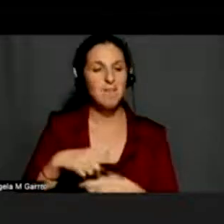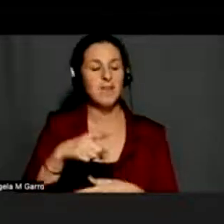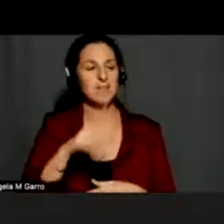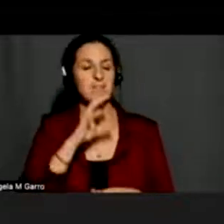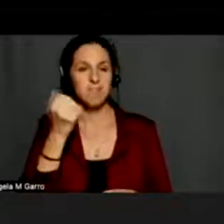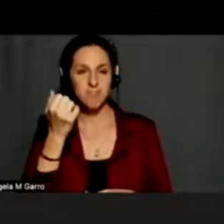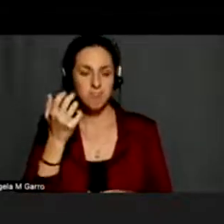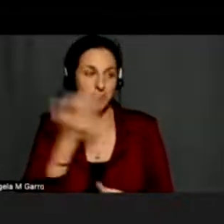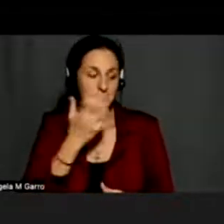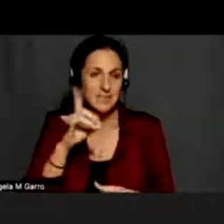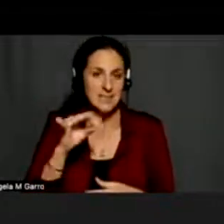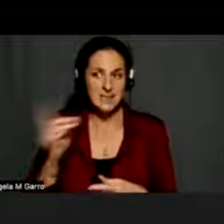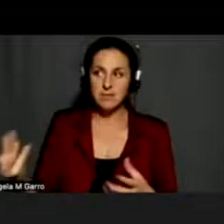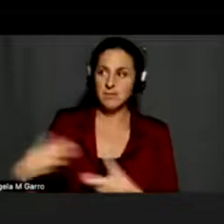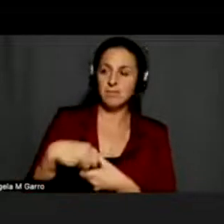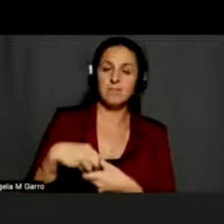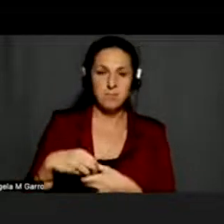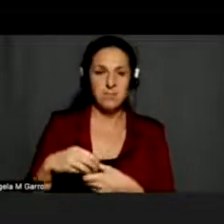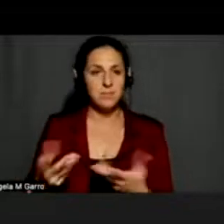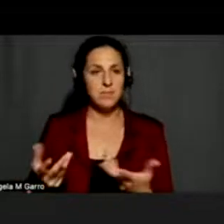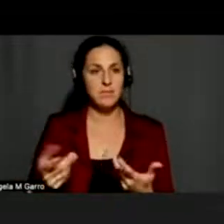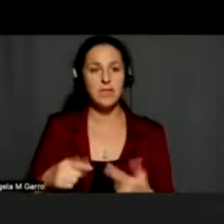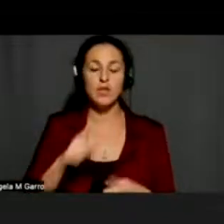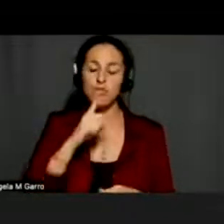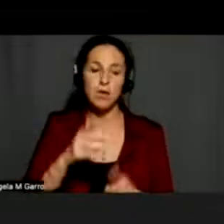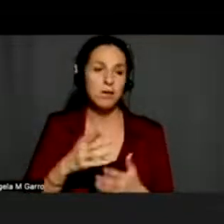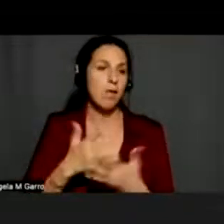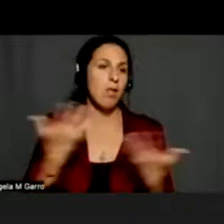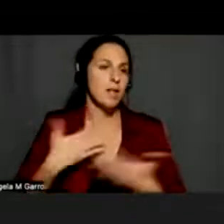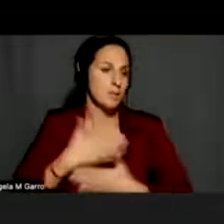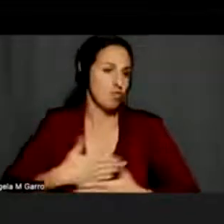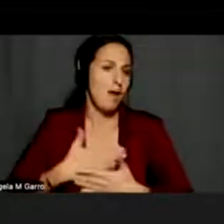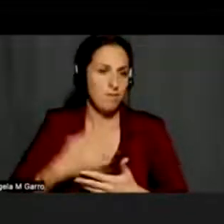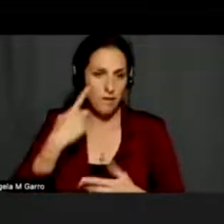lot to really be grateful for in all of this. So thank you.